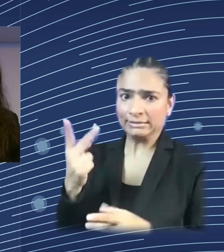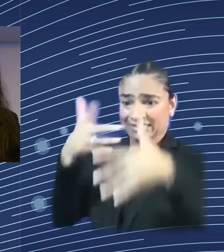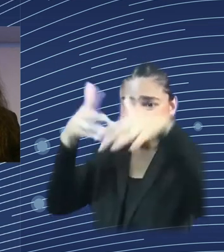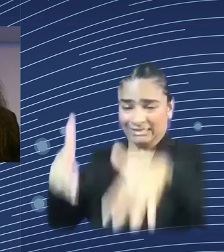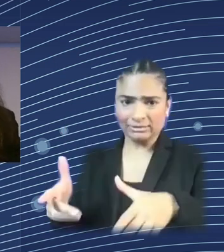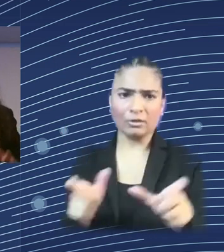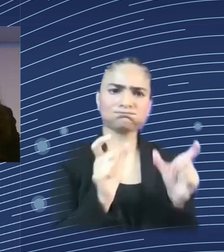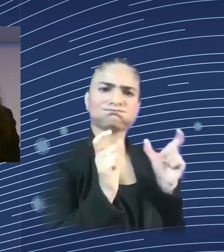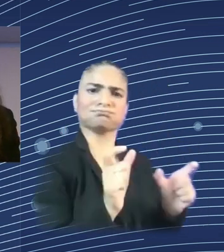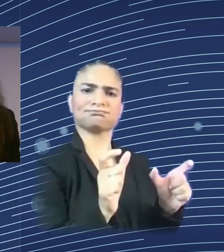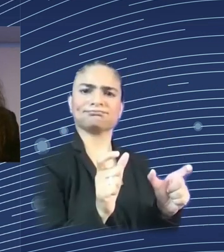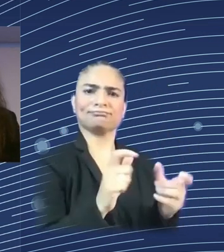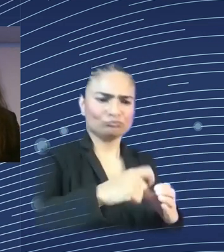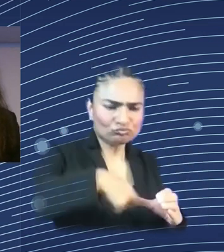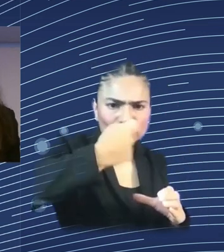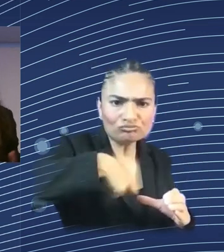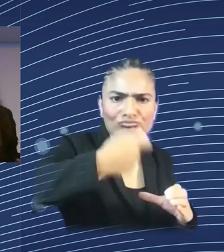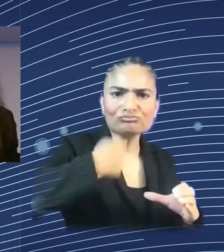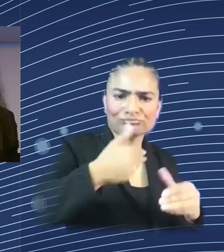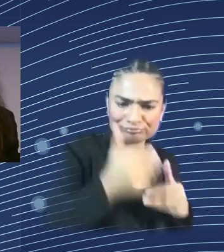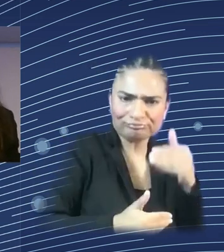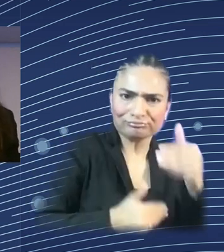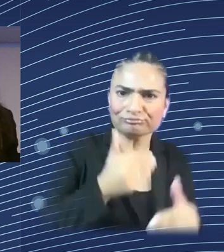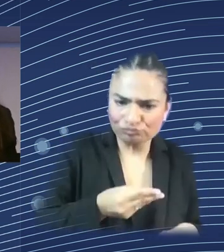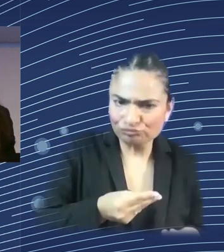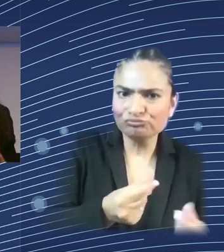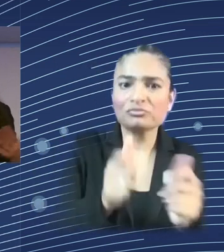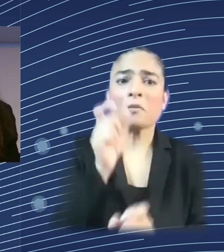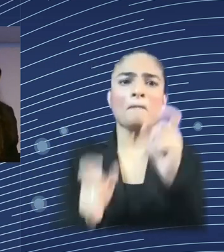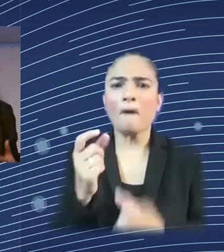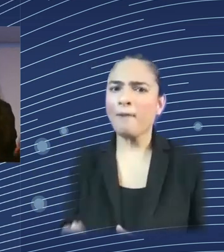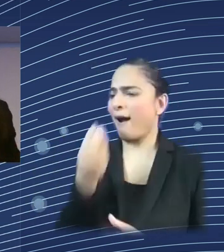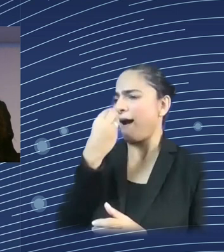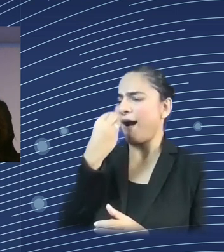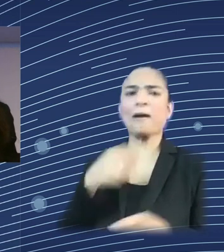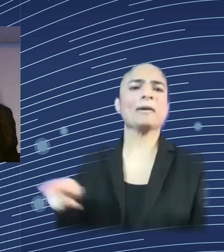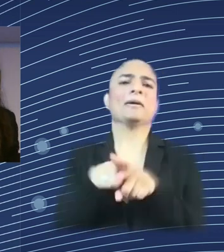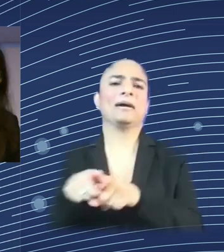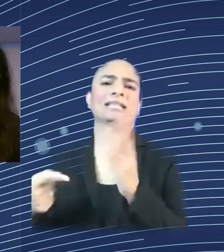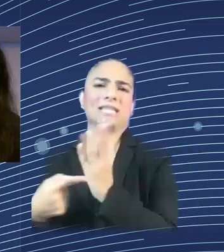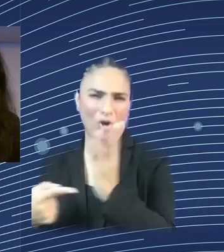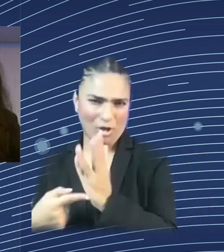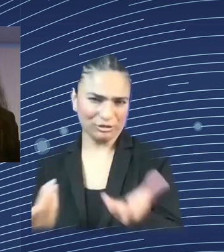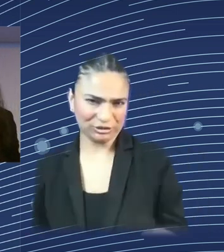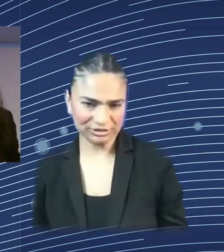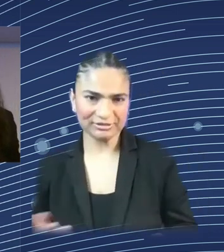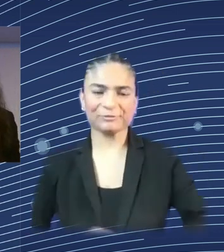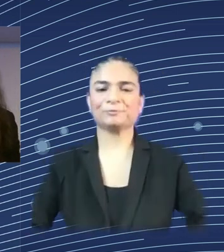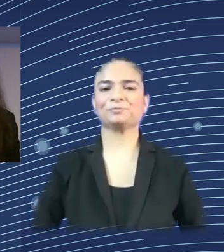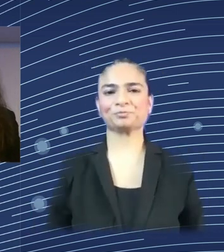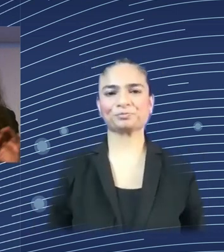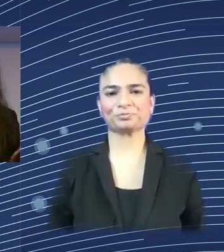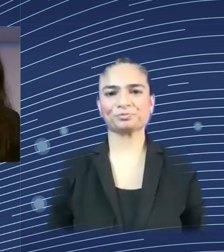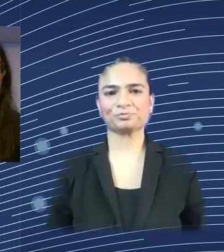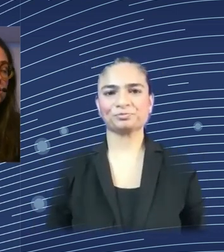been testing during these last years different exercises or checkpoints that could or could not work to check the consequences